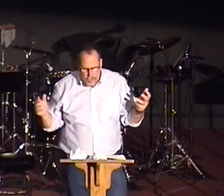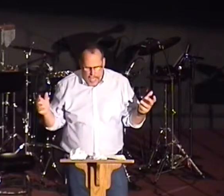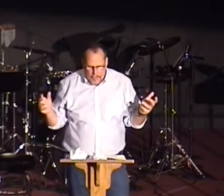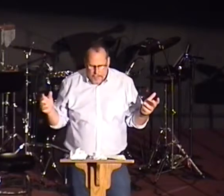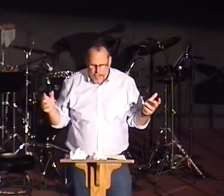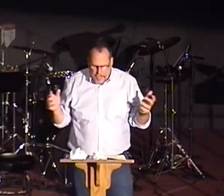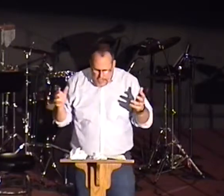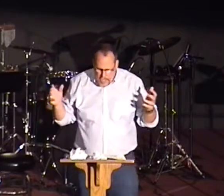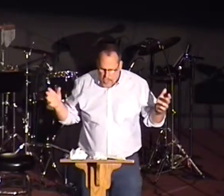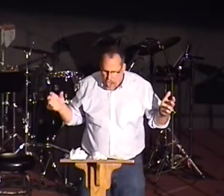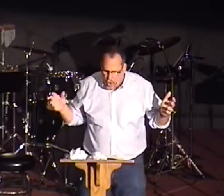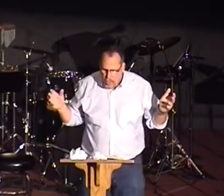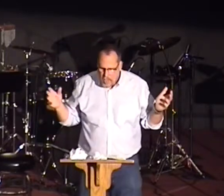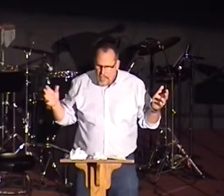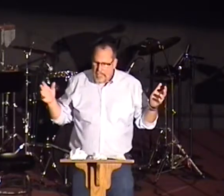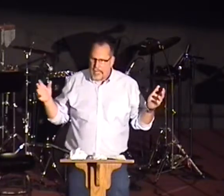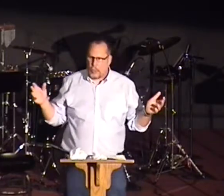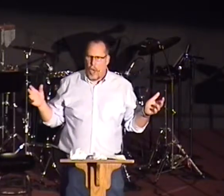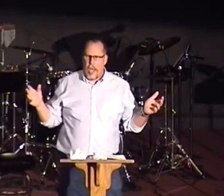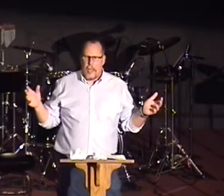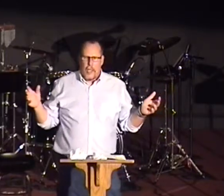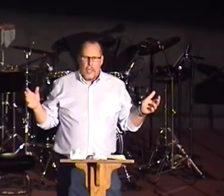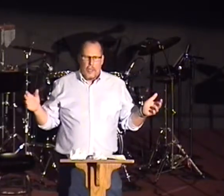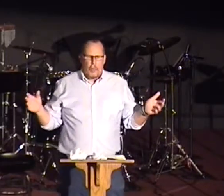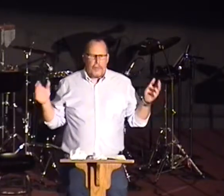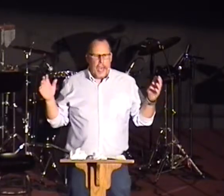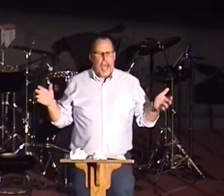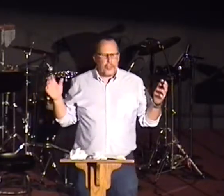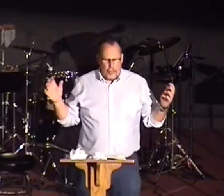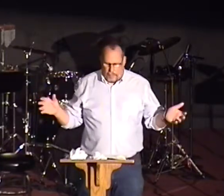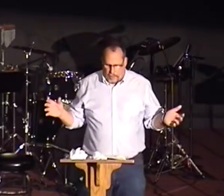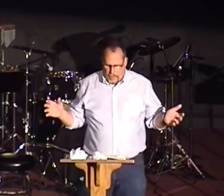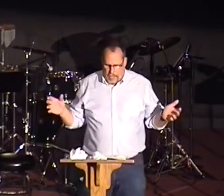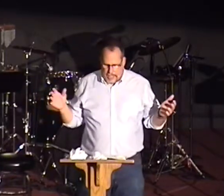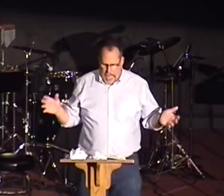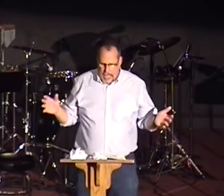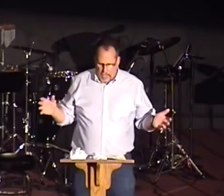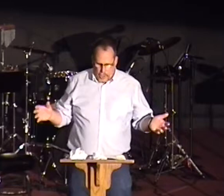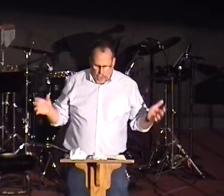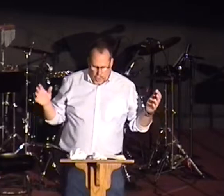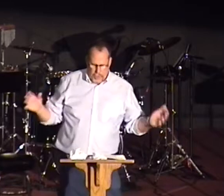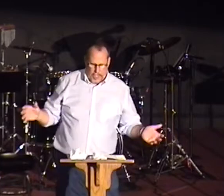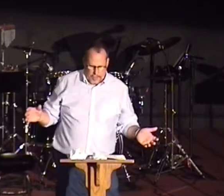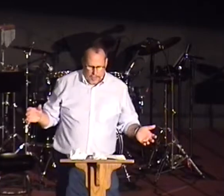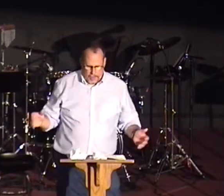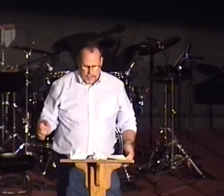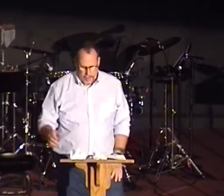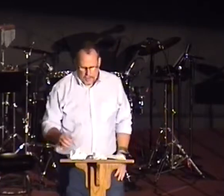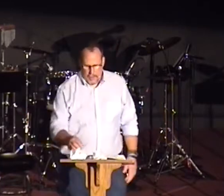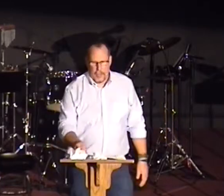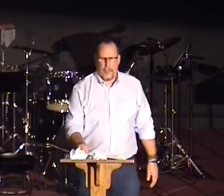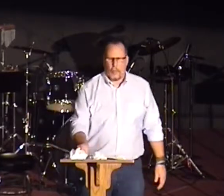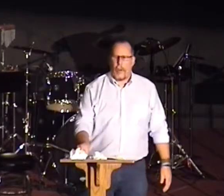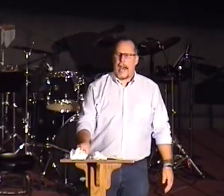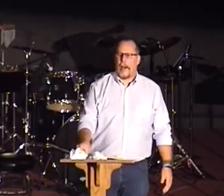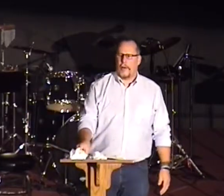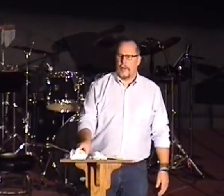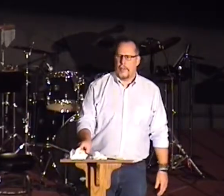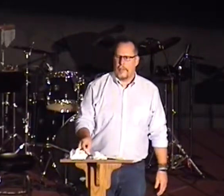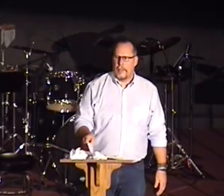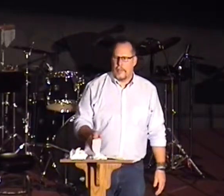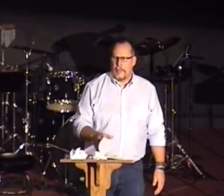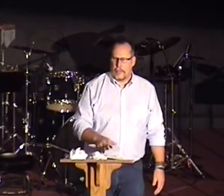more sips. Next thing you know, guess what? We've got trouble again. Curses.